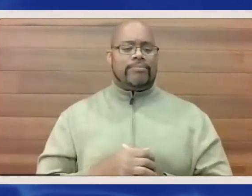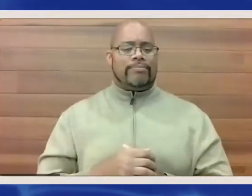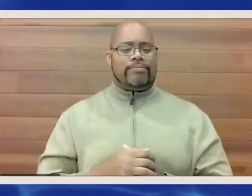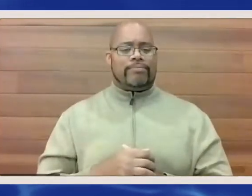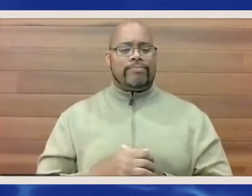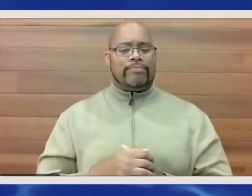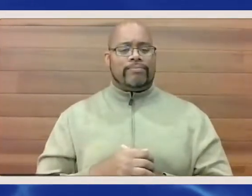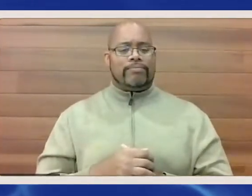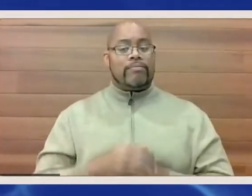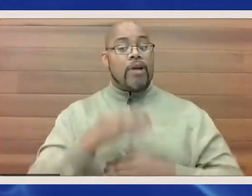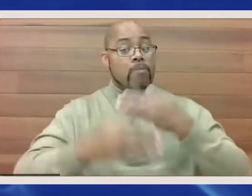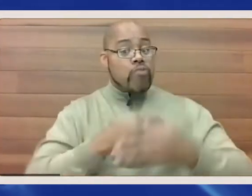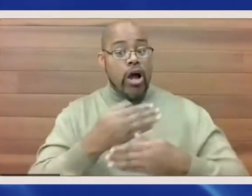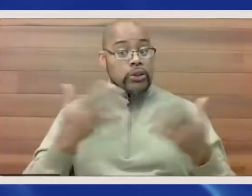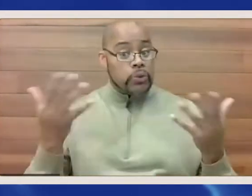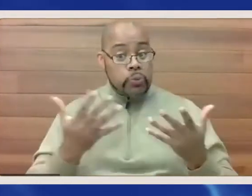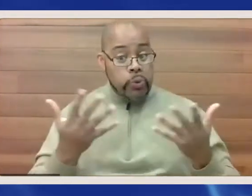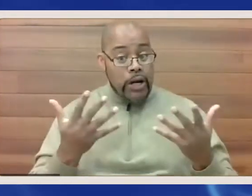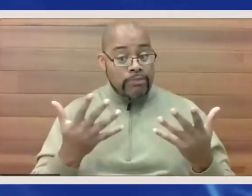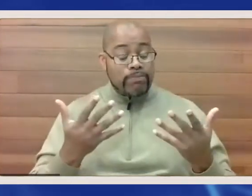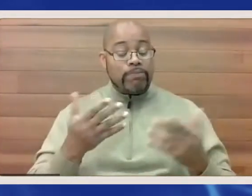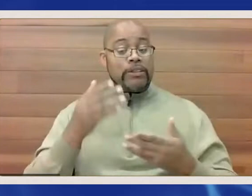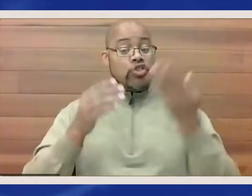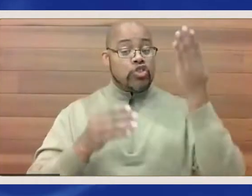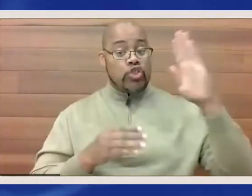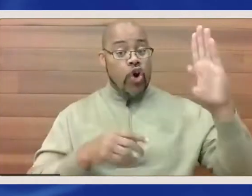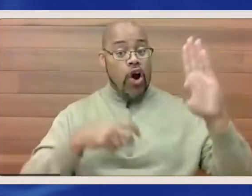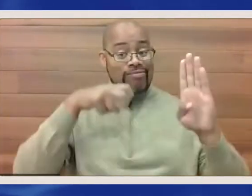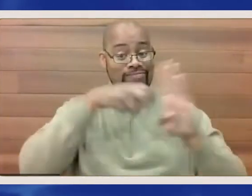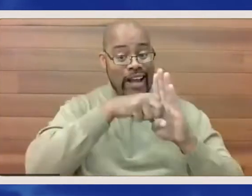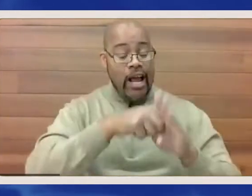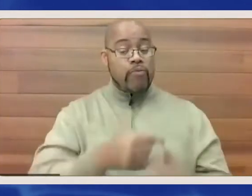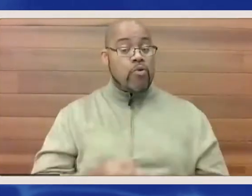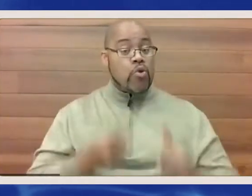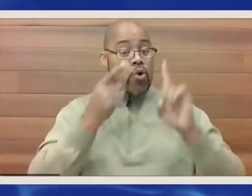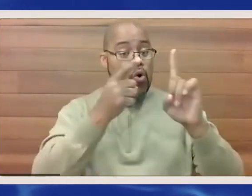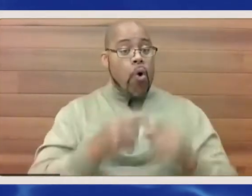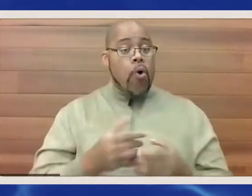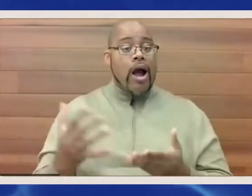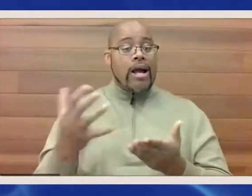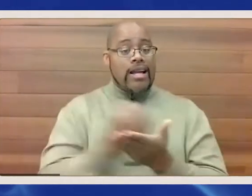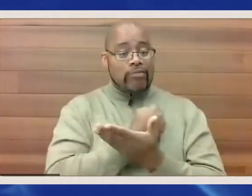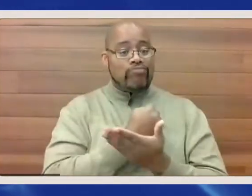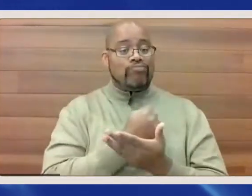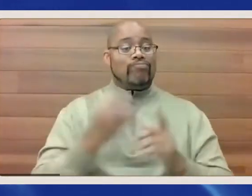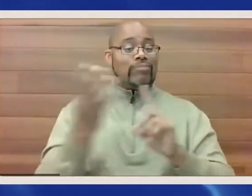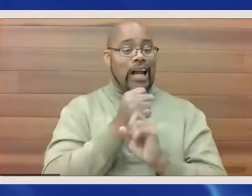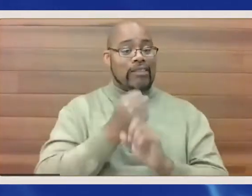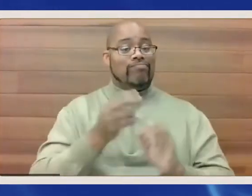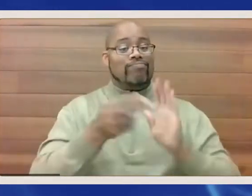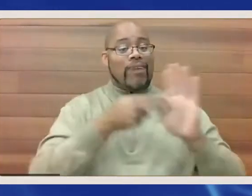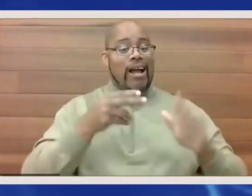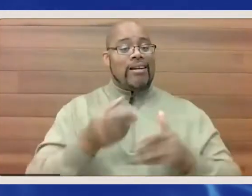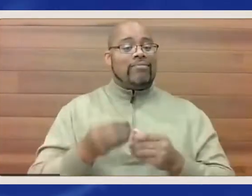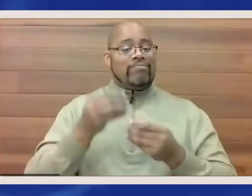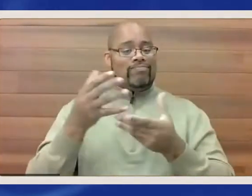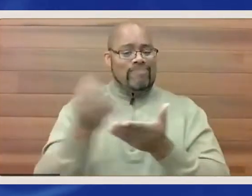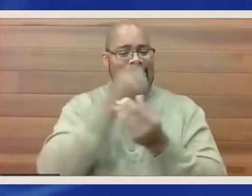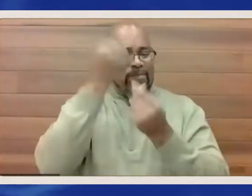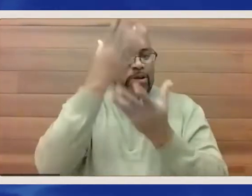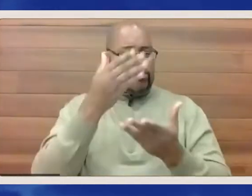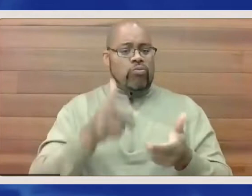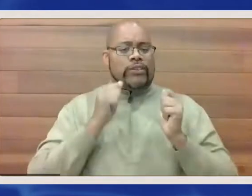the process of shark tagging is like the goal is to catch, tag, and collect data from the shark as quickly